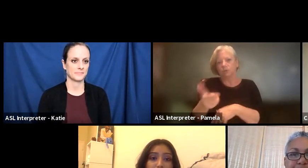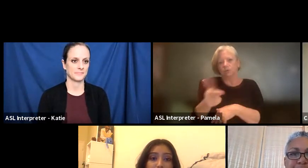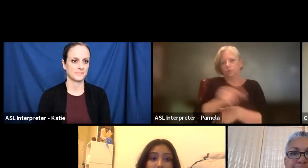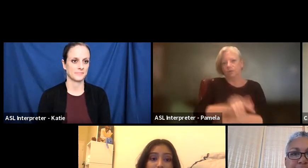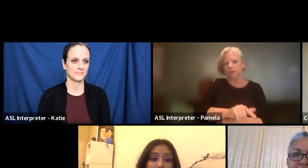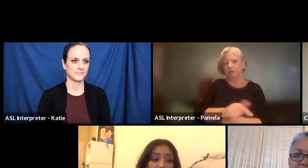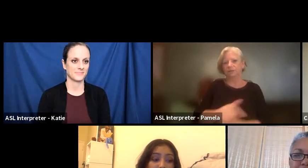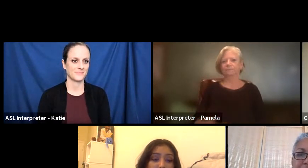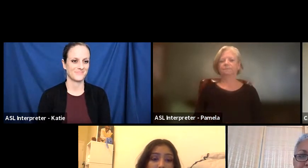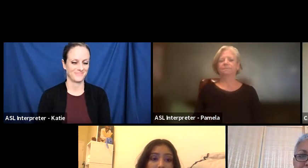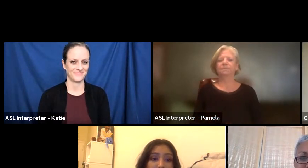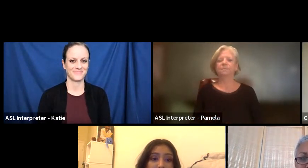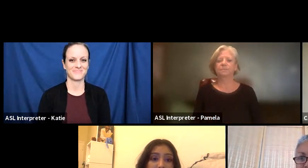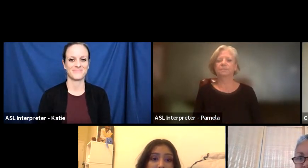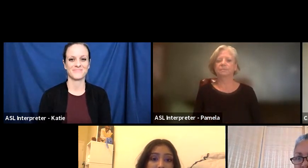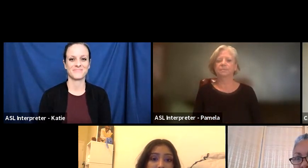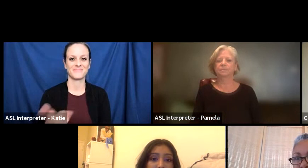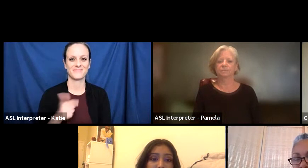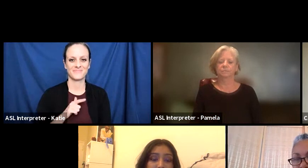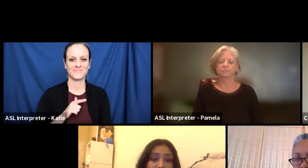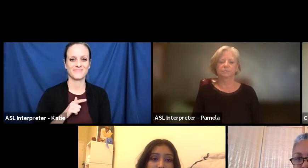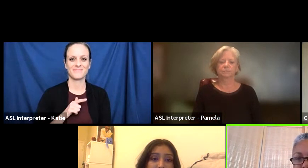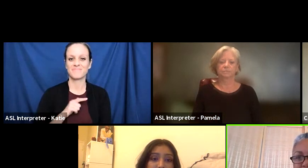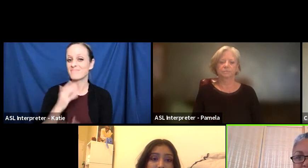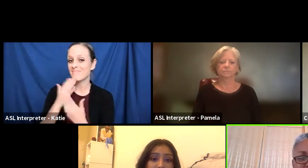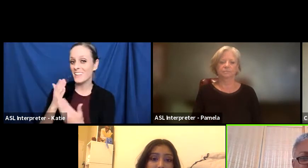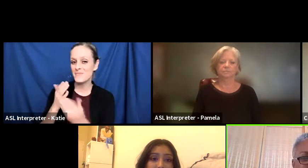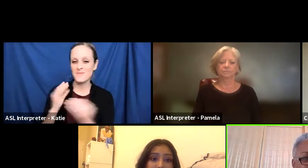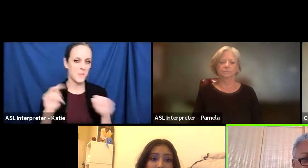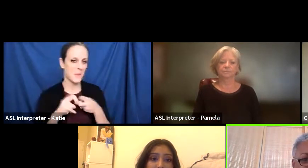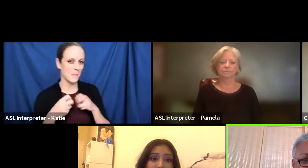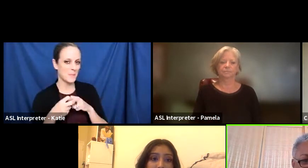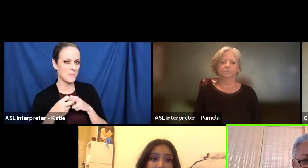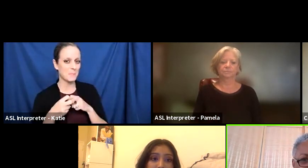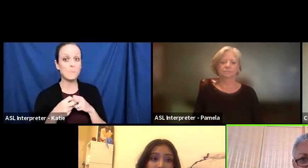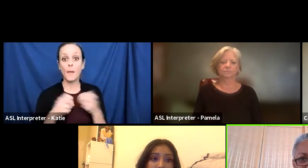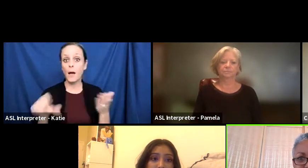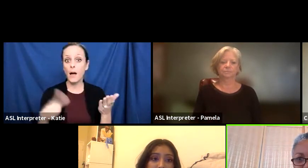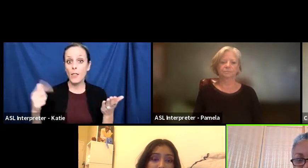problem. Got it. Another question.